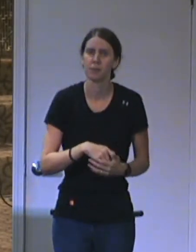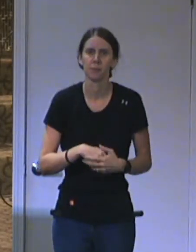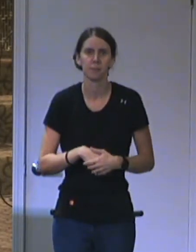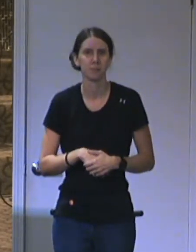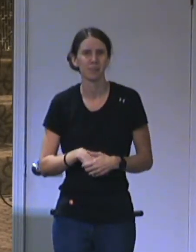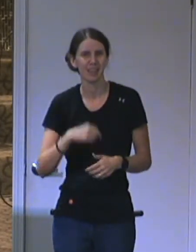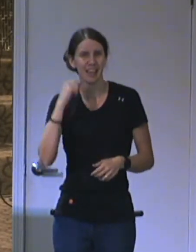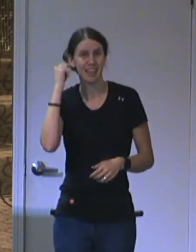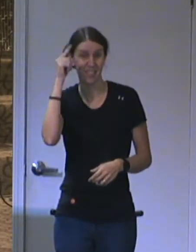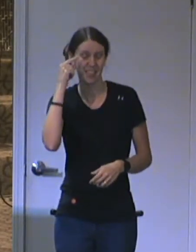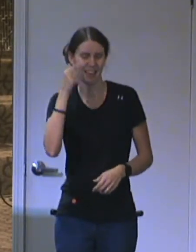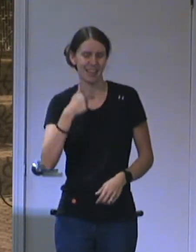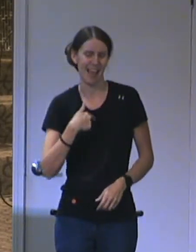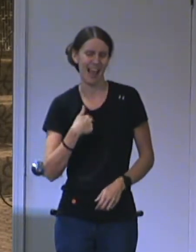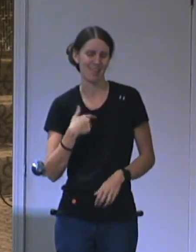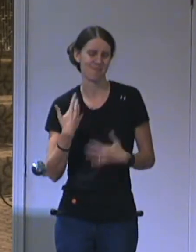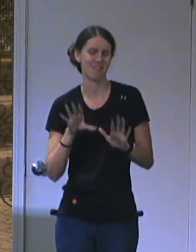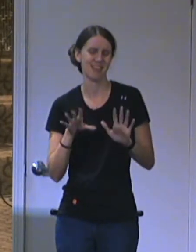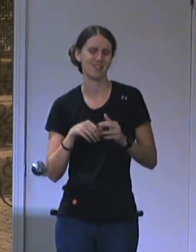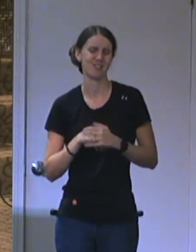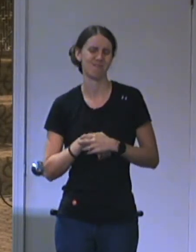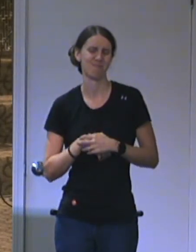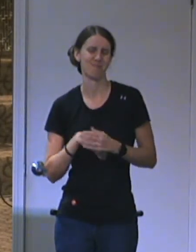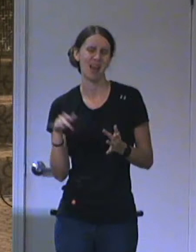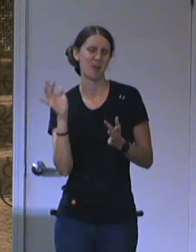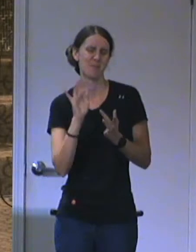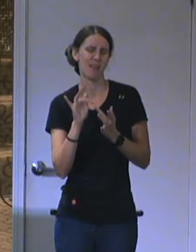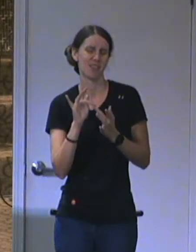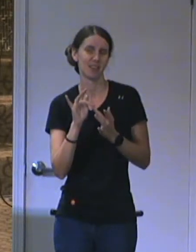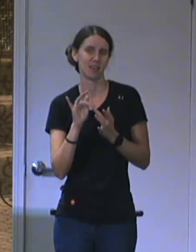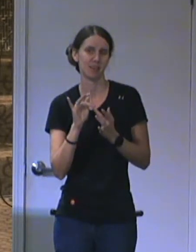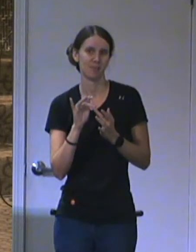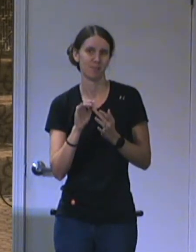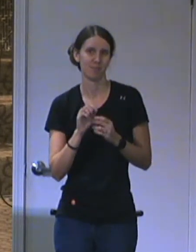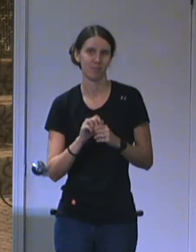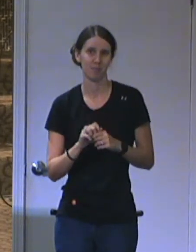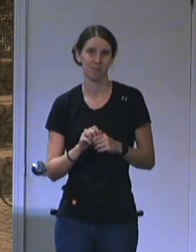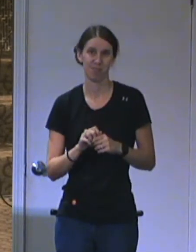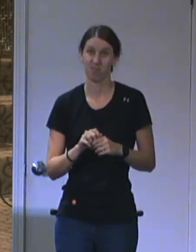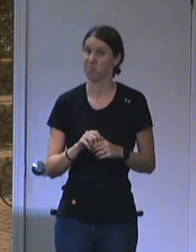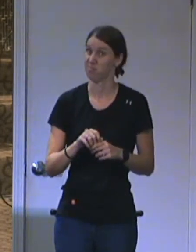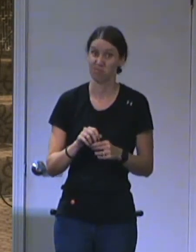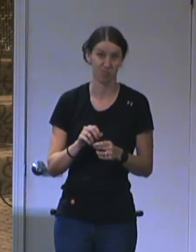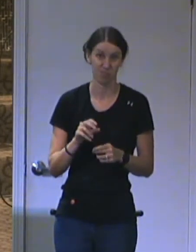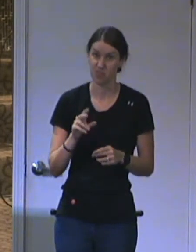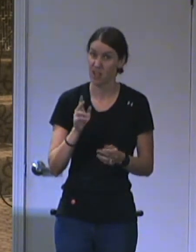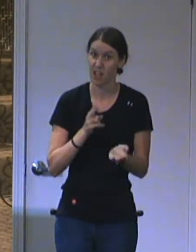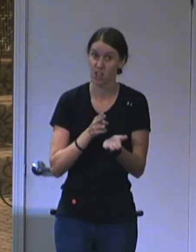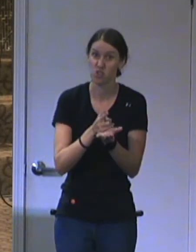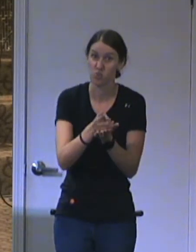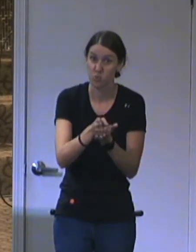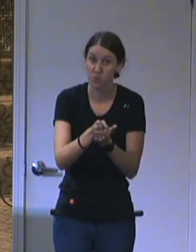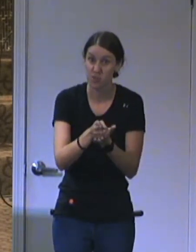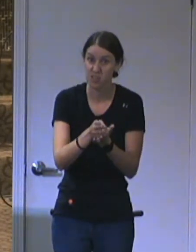When I think I've arrived, in truth, all I've done is gone down a dead end,